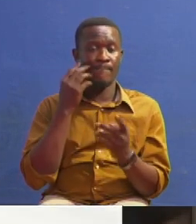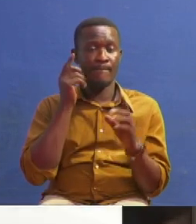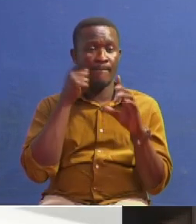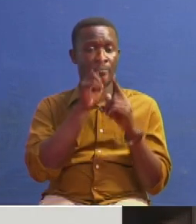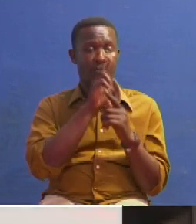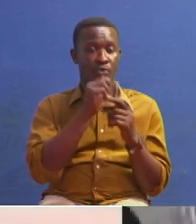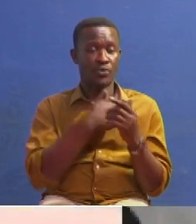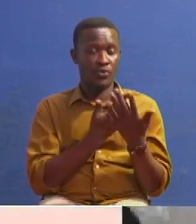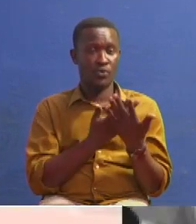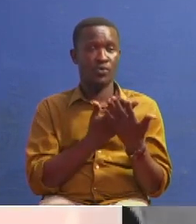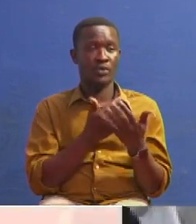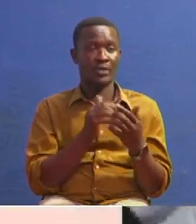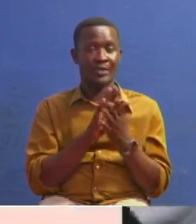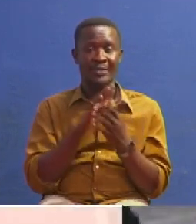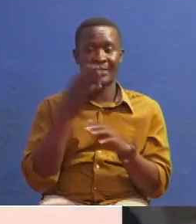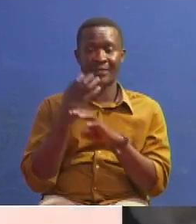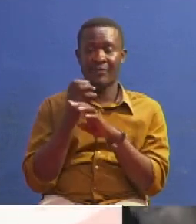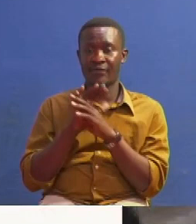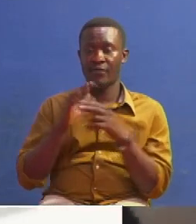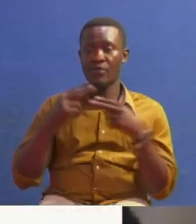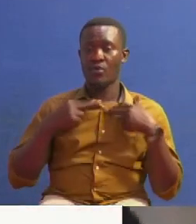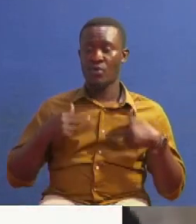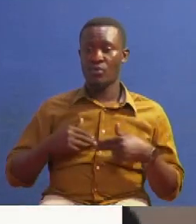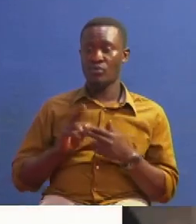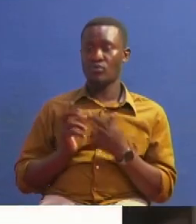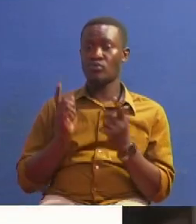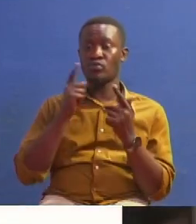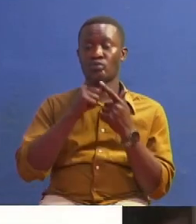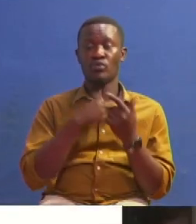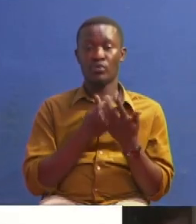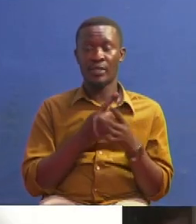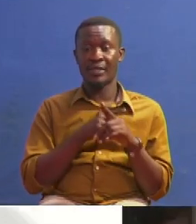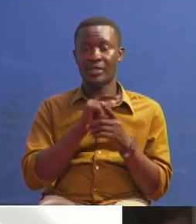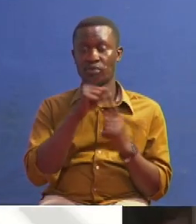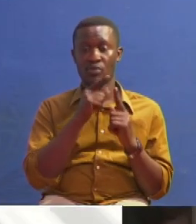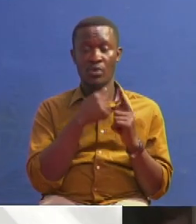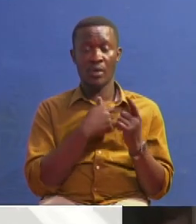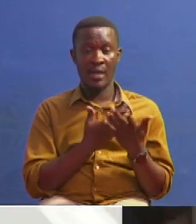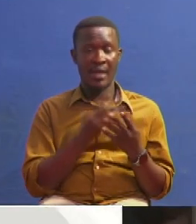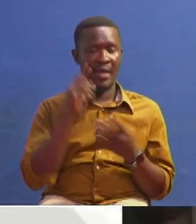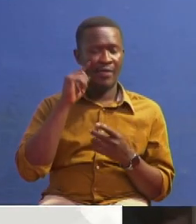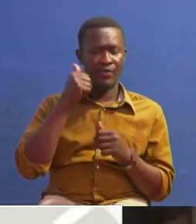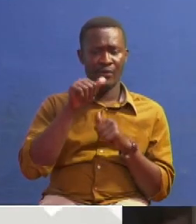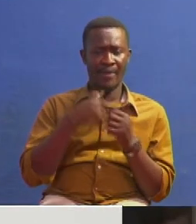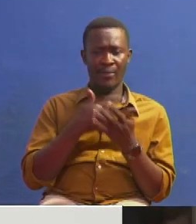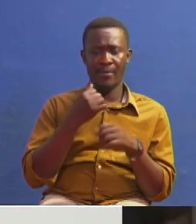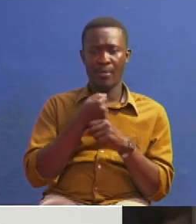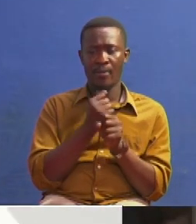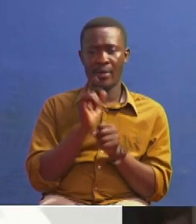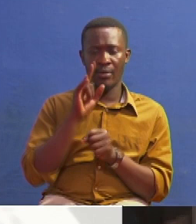drones in places that are difficult for humans to reach during PLS that's when I thought about making the drones